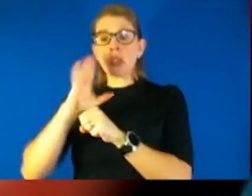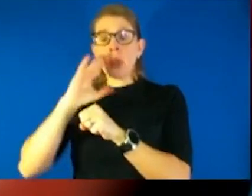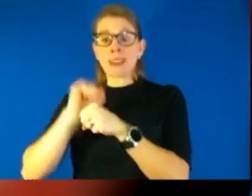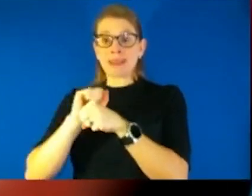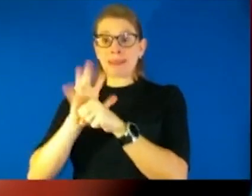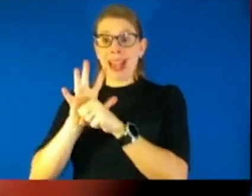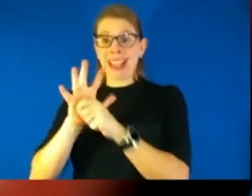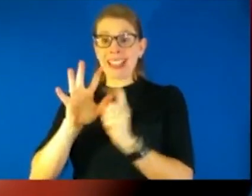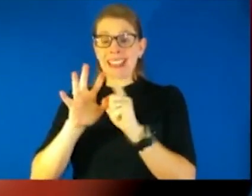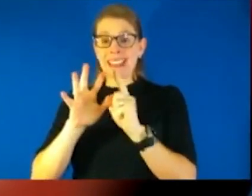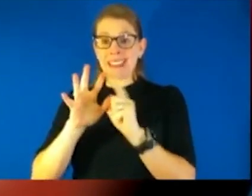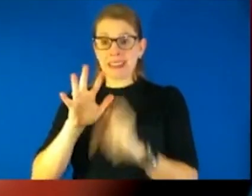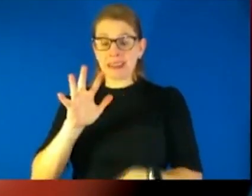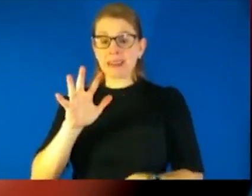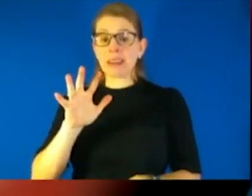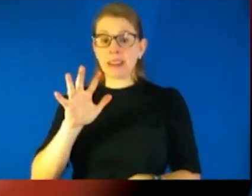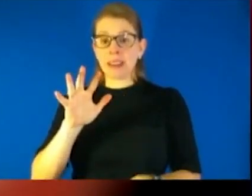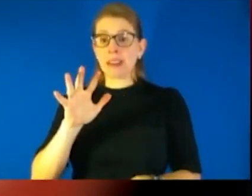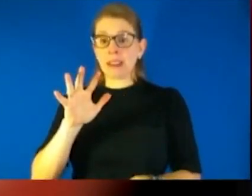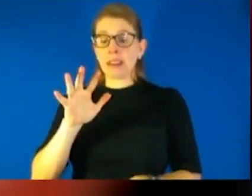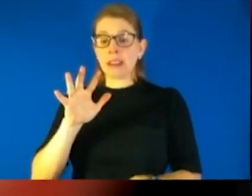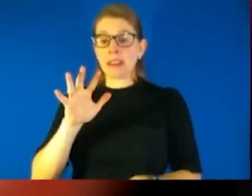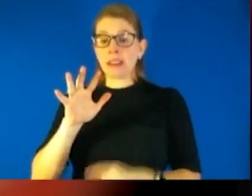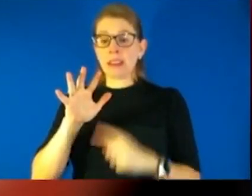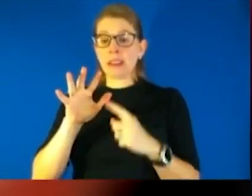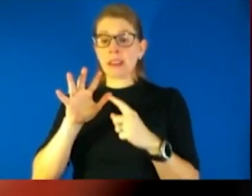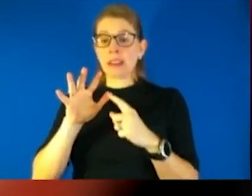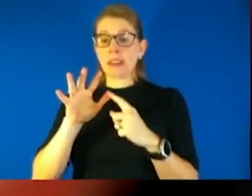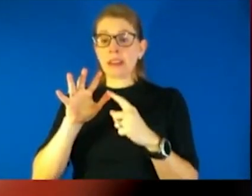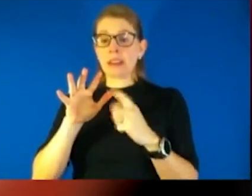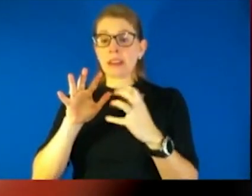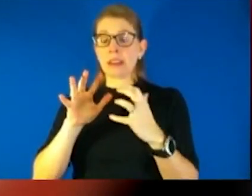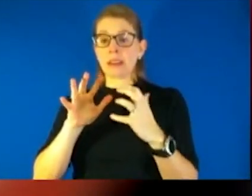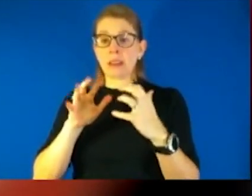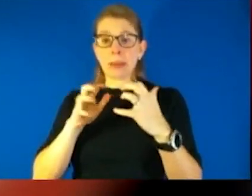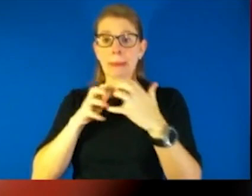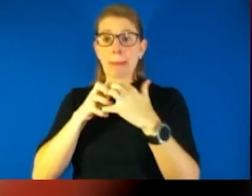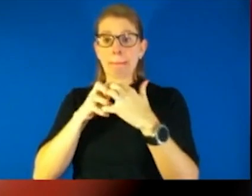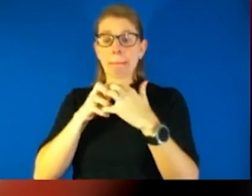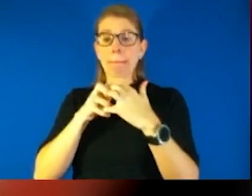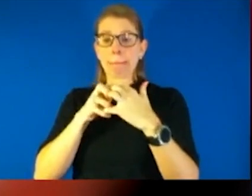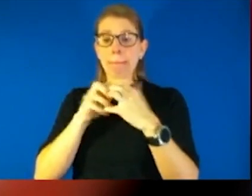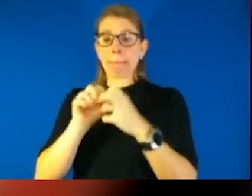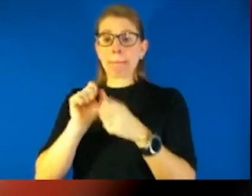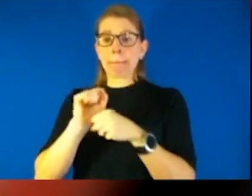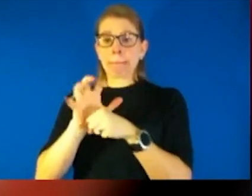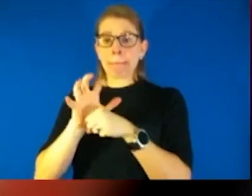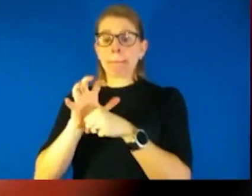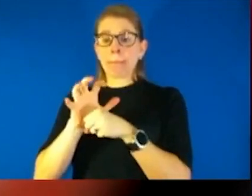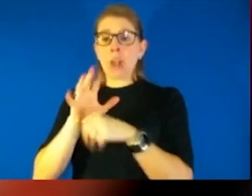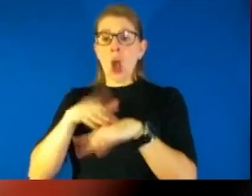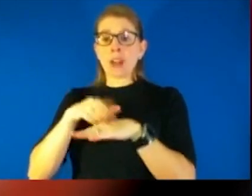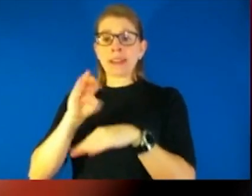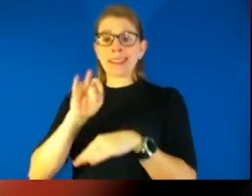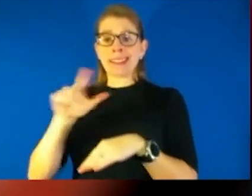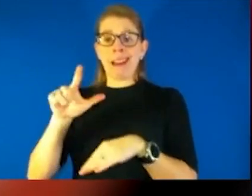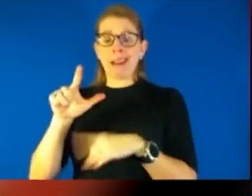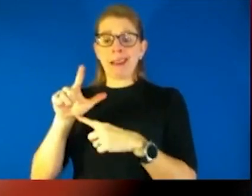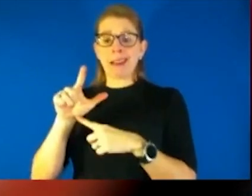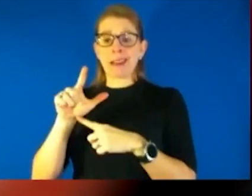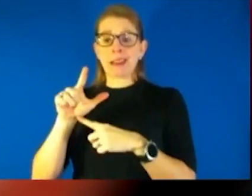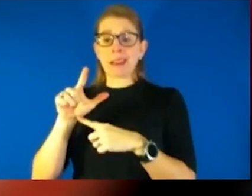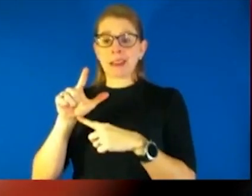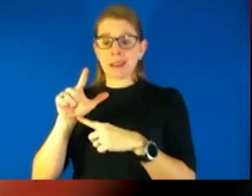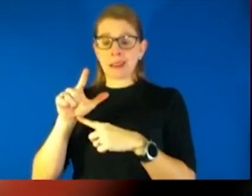is on the surface of this virus, interacts with the receptor on the cell, and only if this